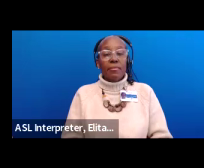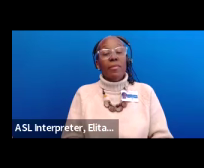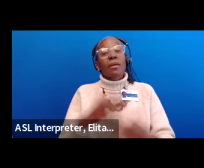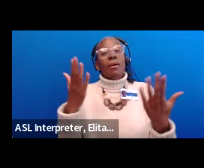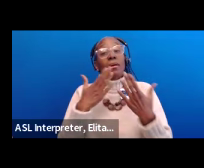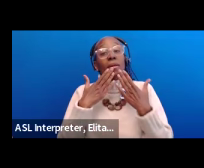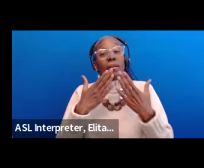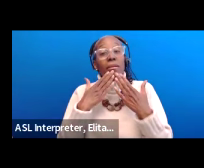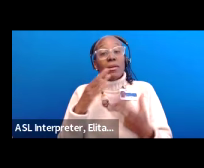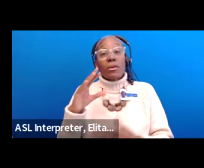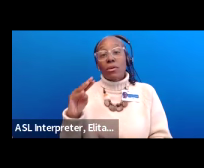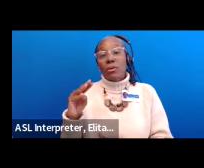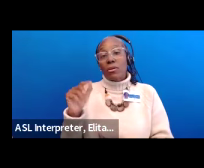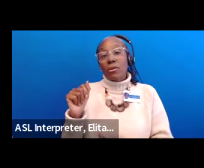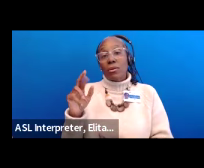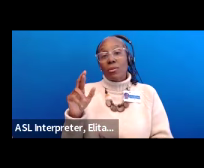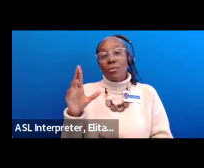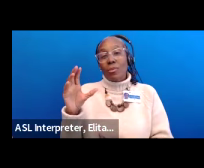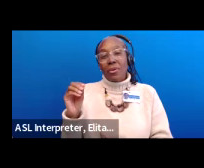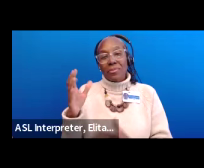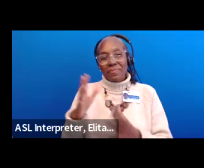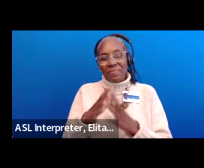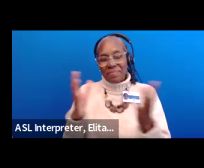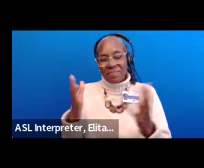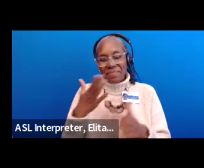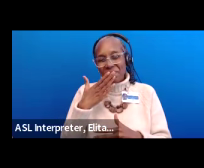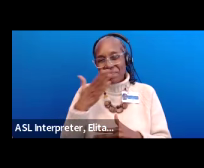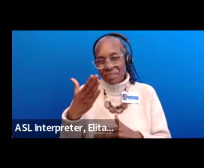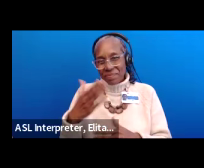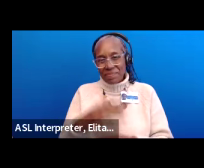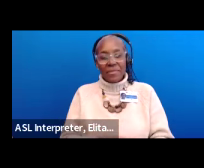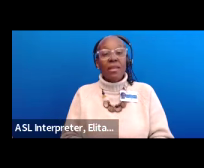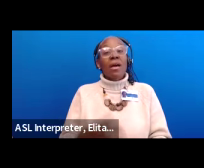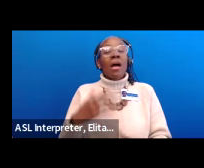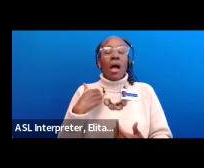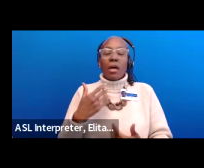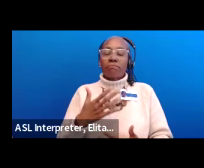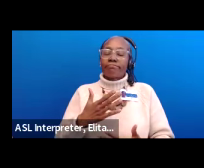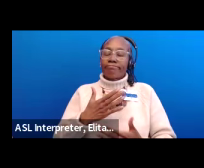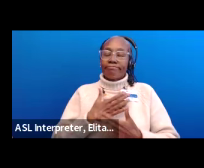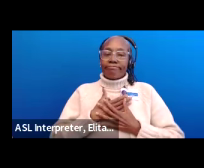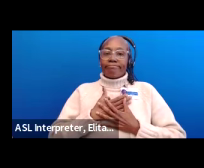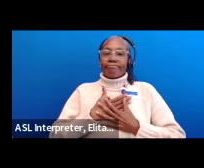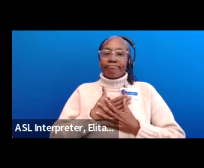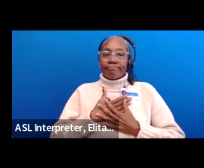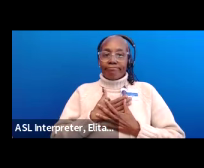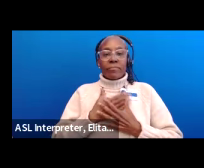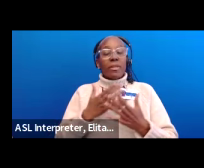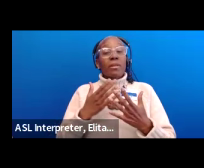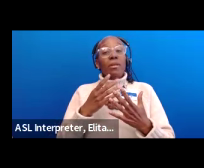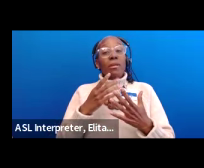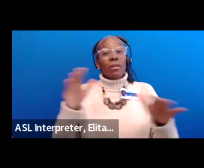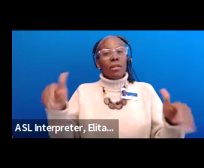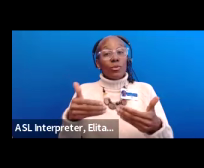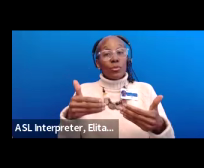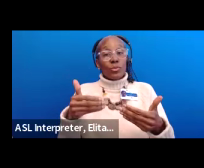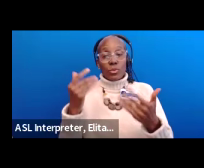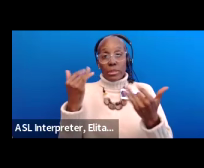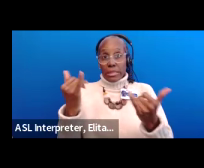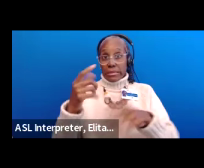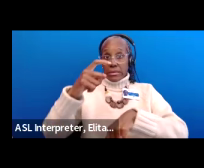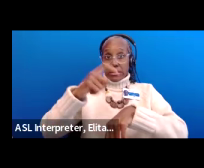Well, thank you, Marco, very much. And I am very pleased to introduce this moment